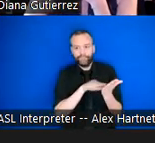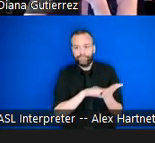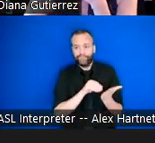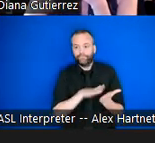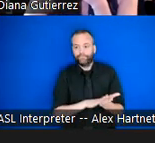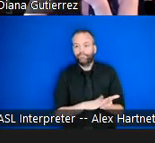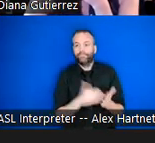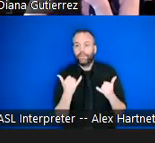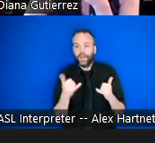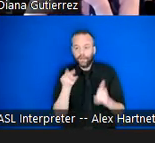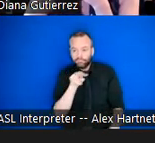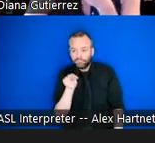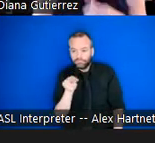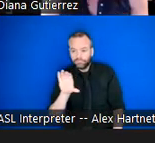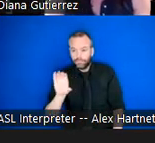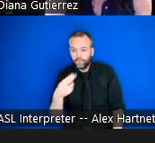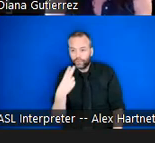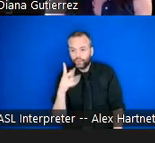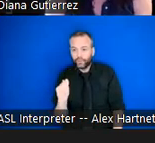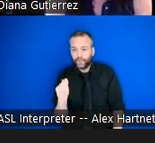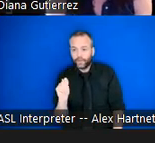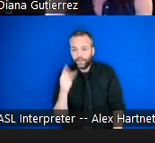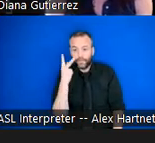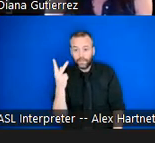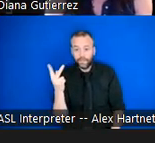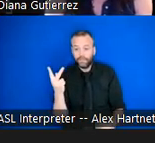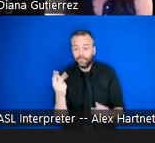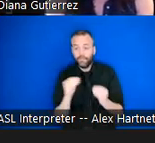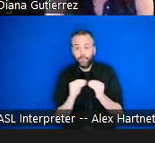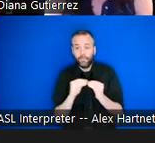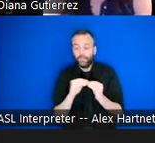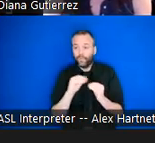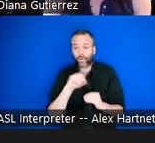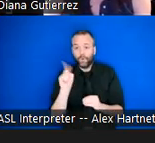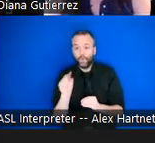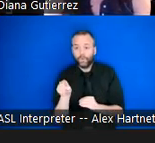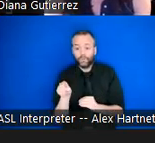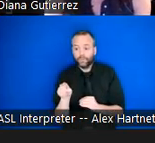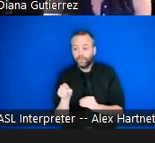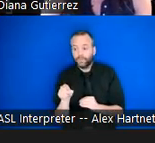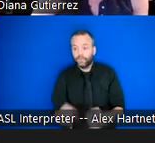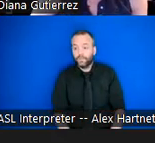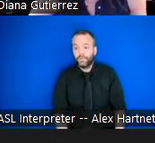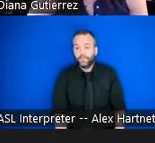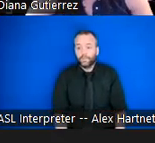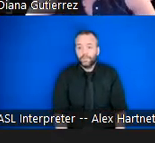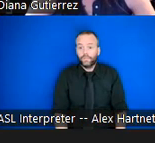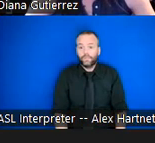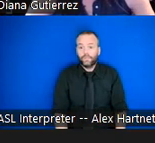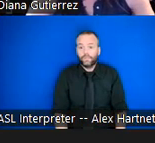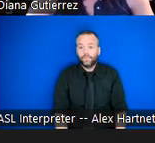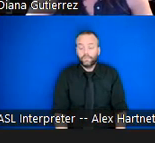about if there's any more questions. And then if anyone has any